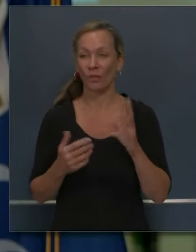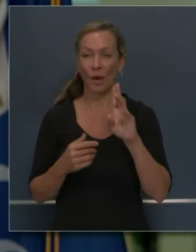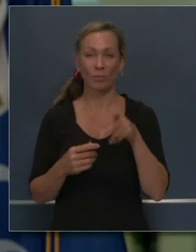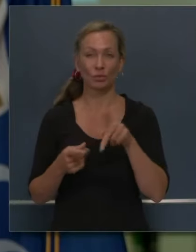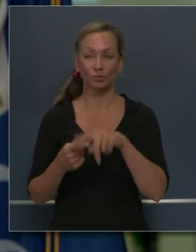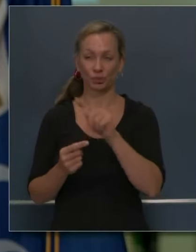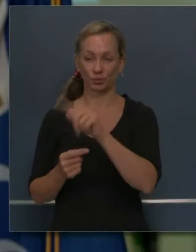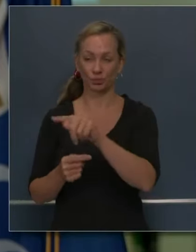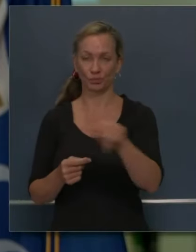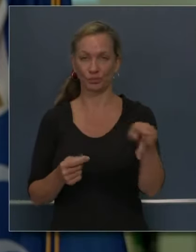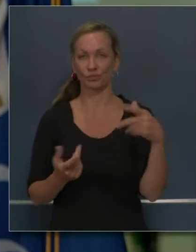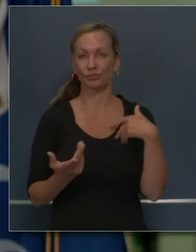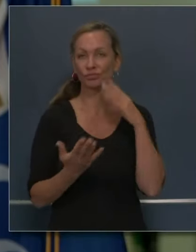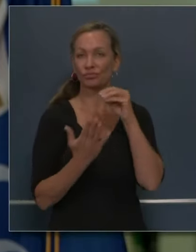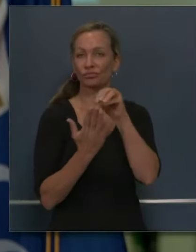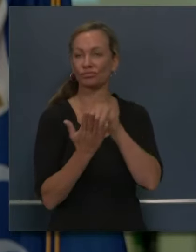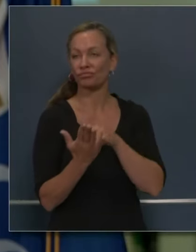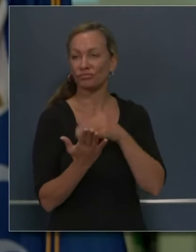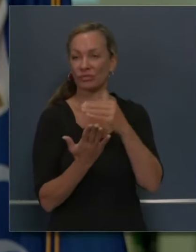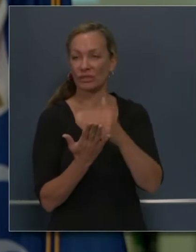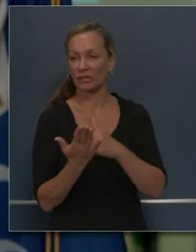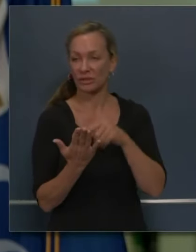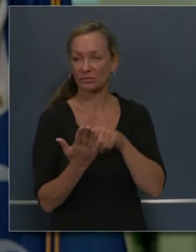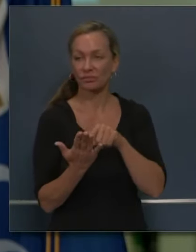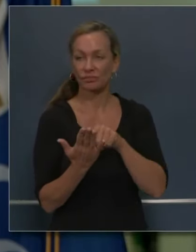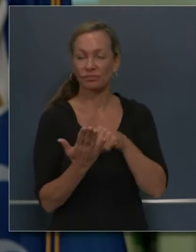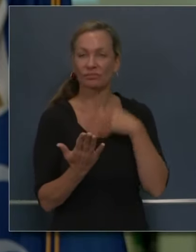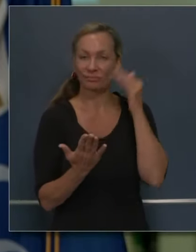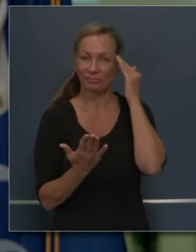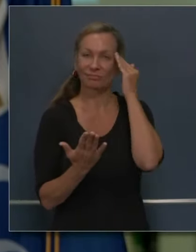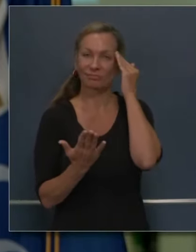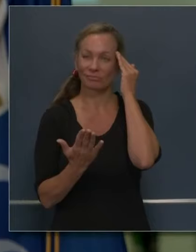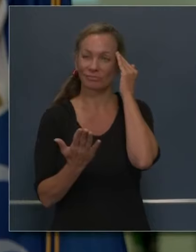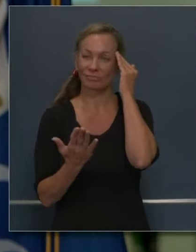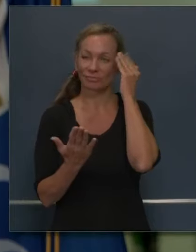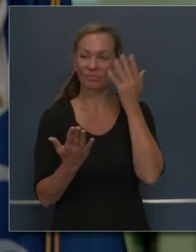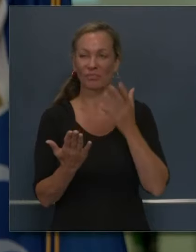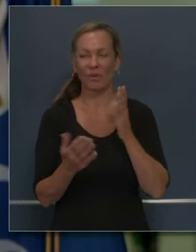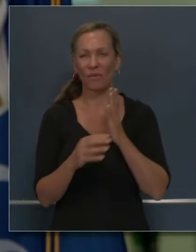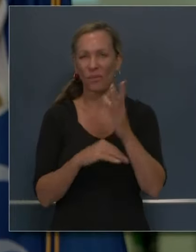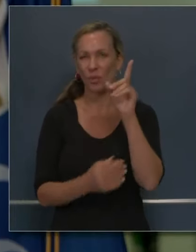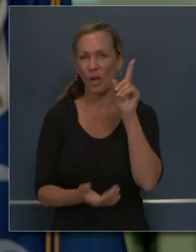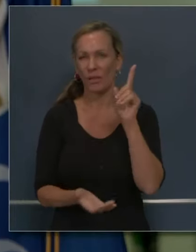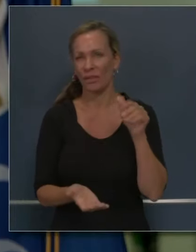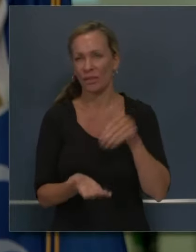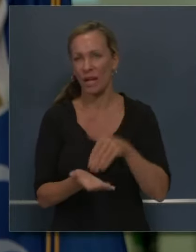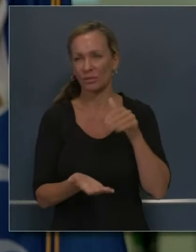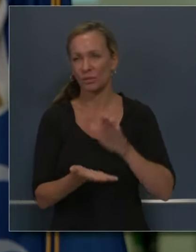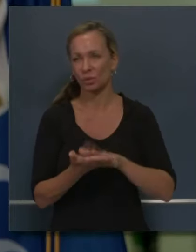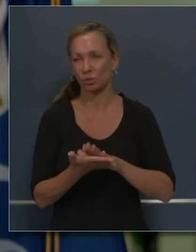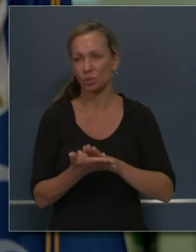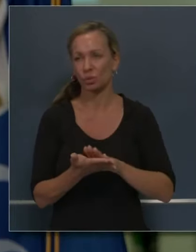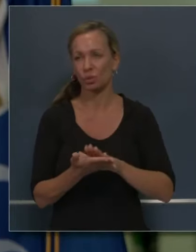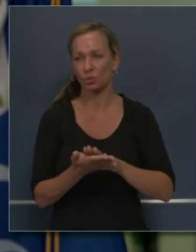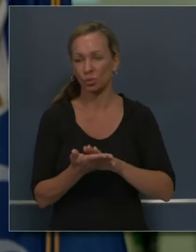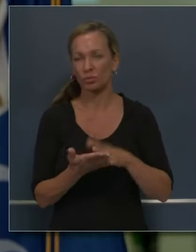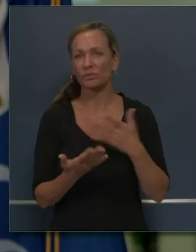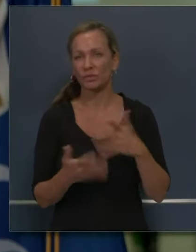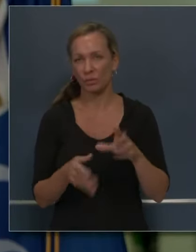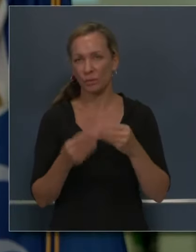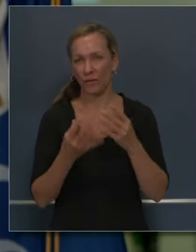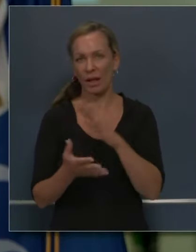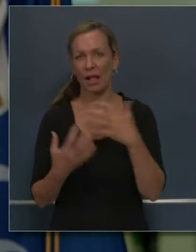where we've decentralized our education system to 1,000 school districts, our health guidelines have been clear. We worked in partnership